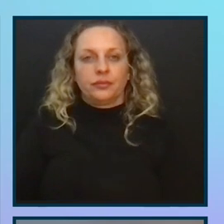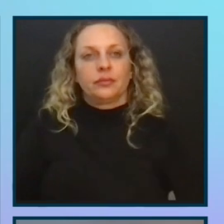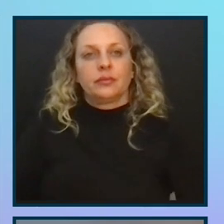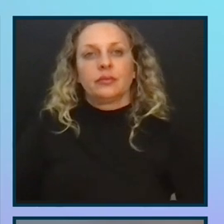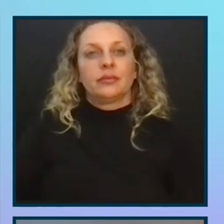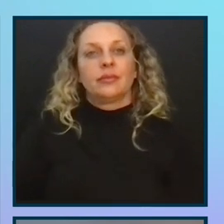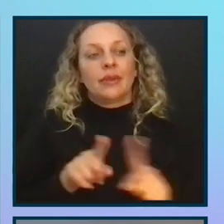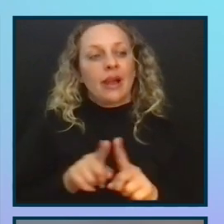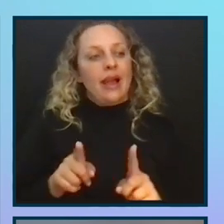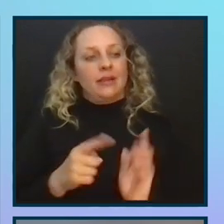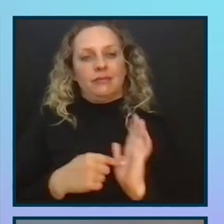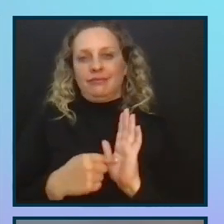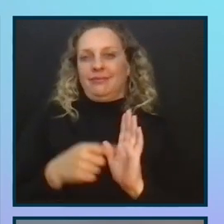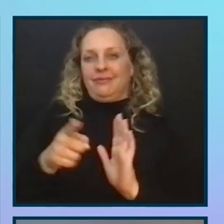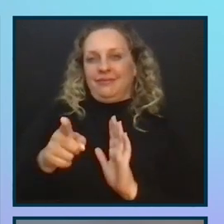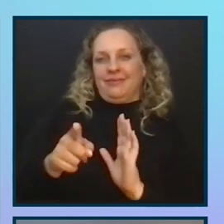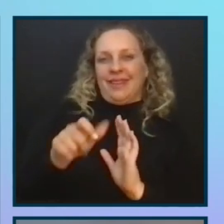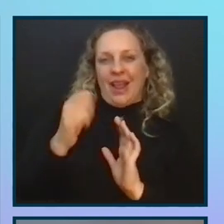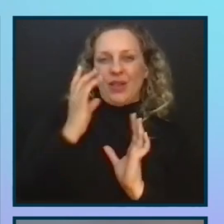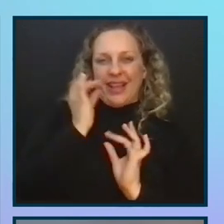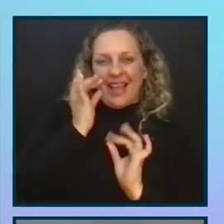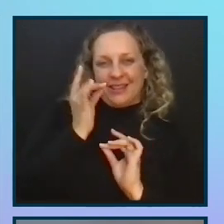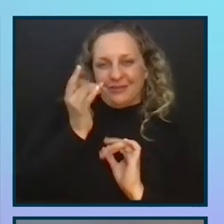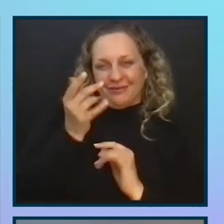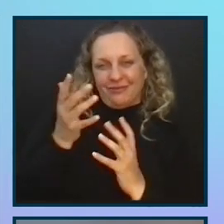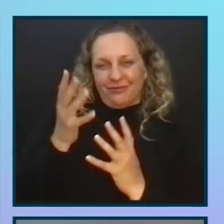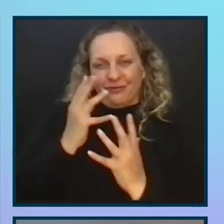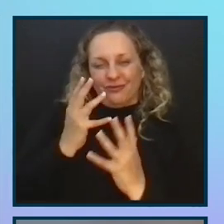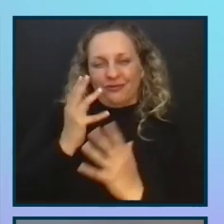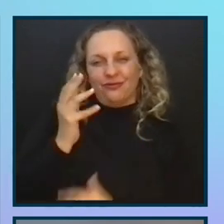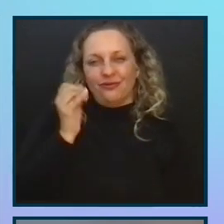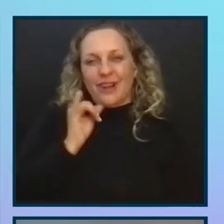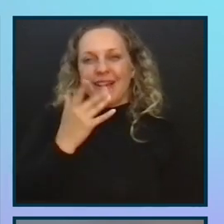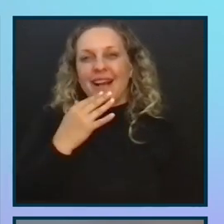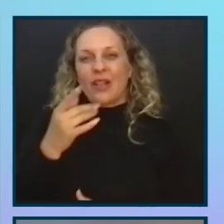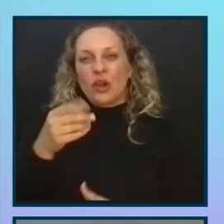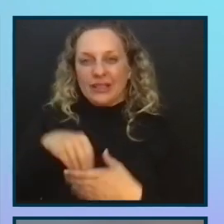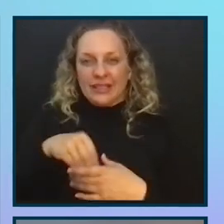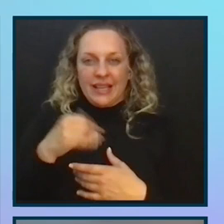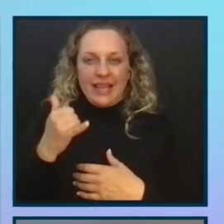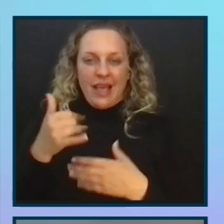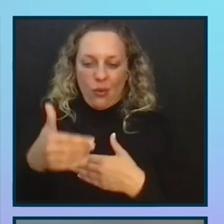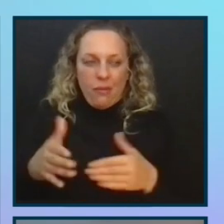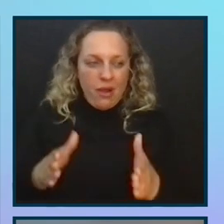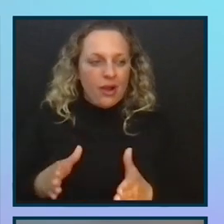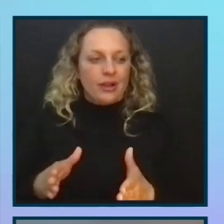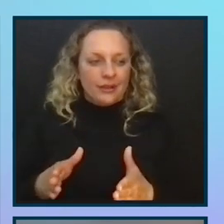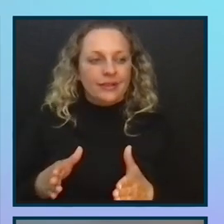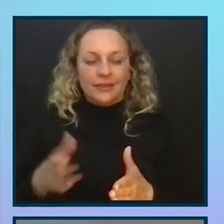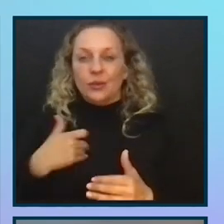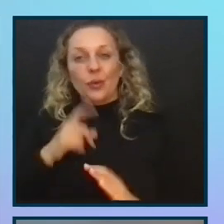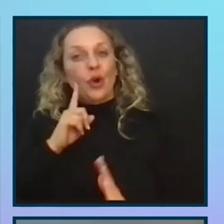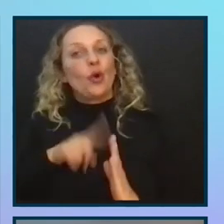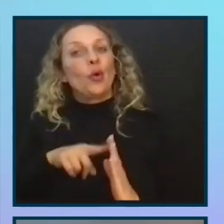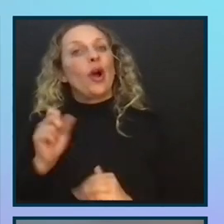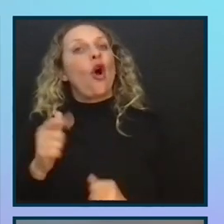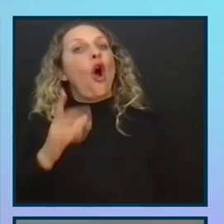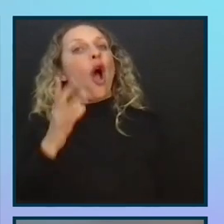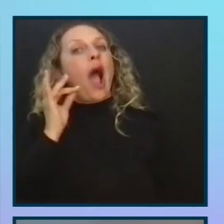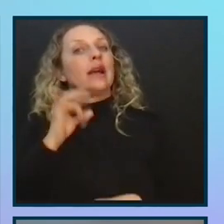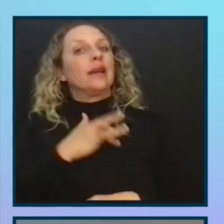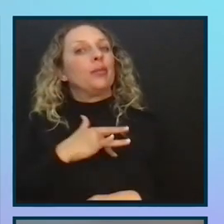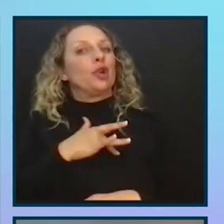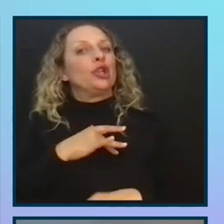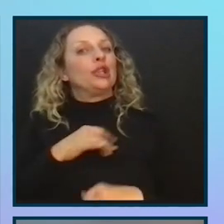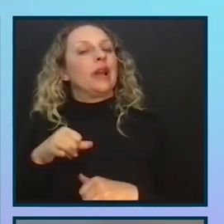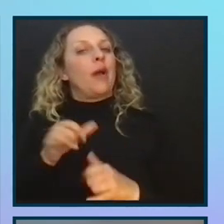As illustrated by another gray kitty, this time, is it in a yellow container or a box? We can agree that all cats can appreciate